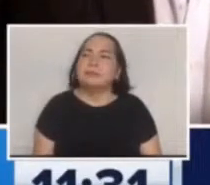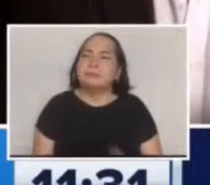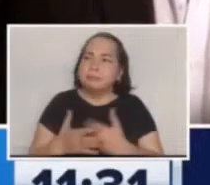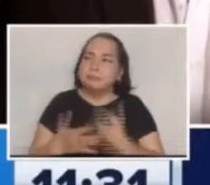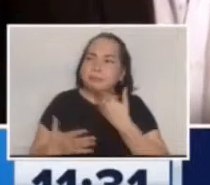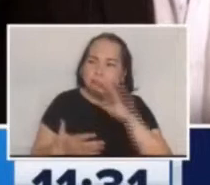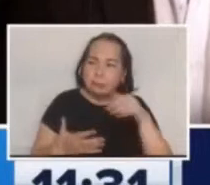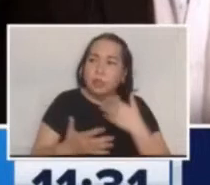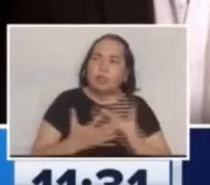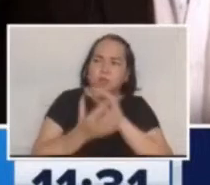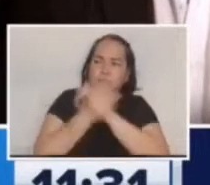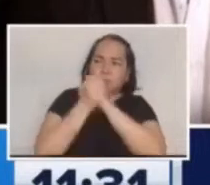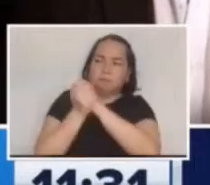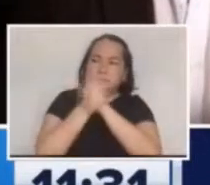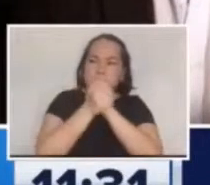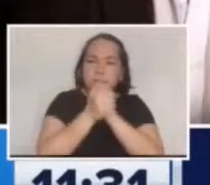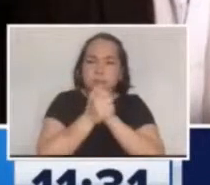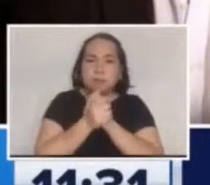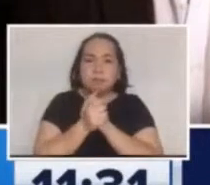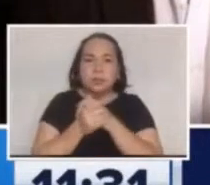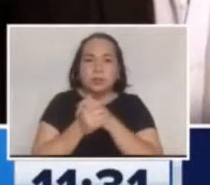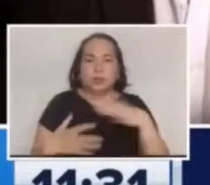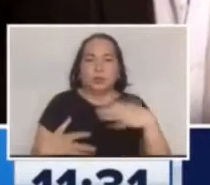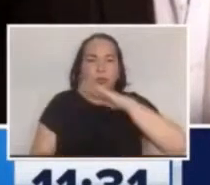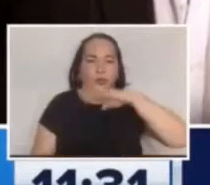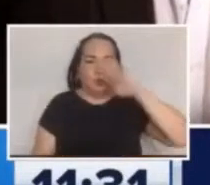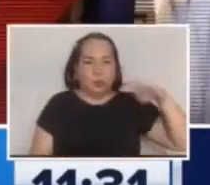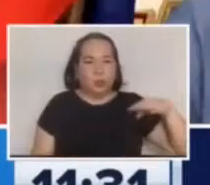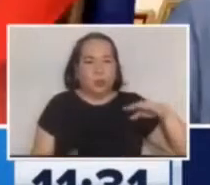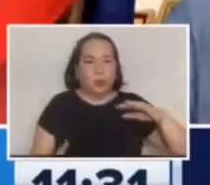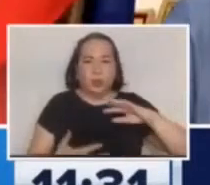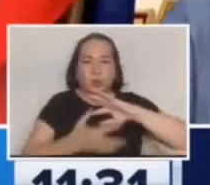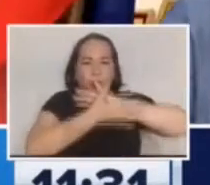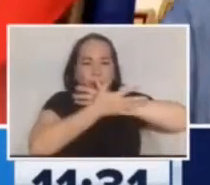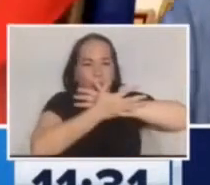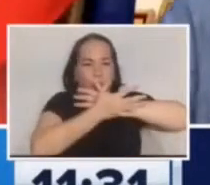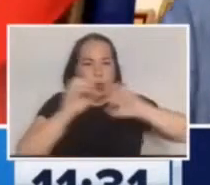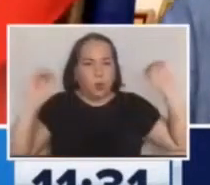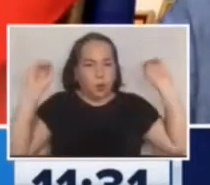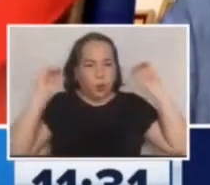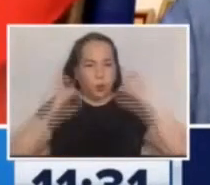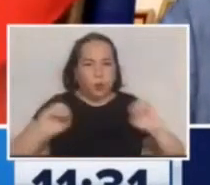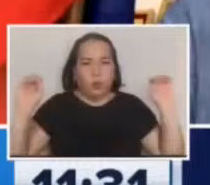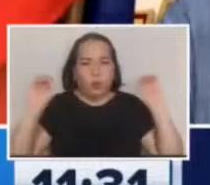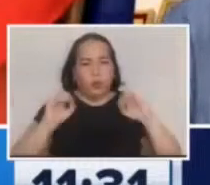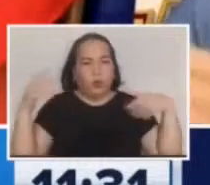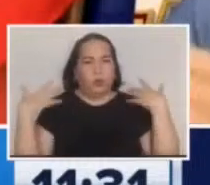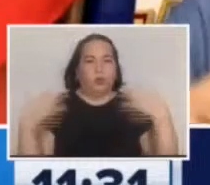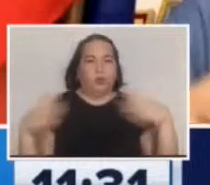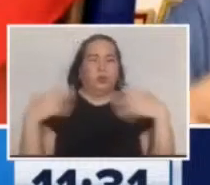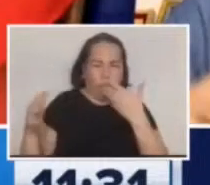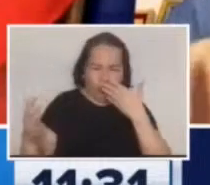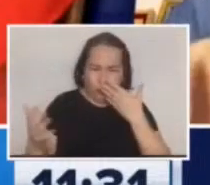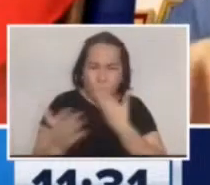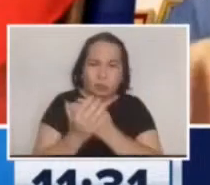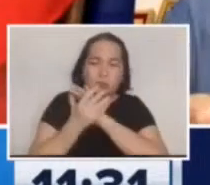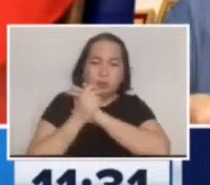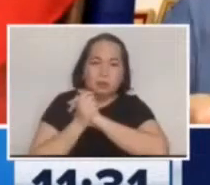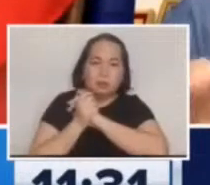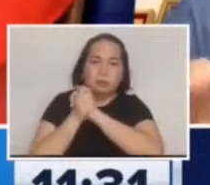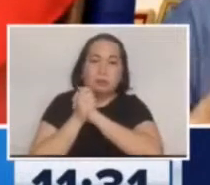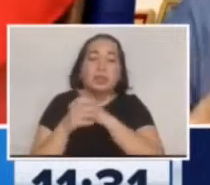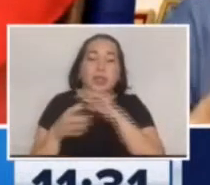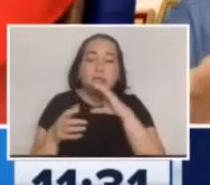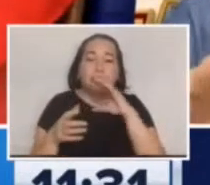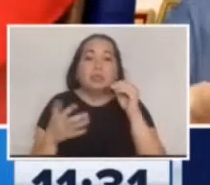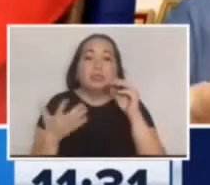Yes, Secretary, no. Malaking factor yung yung reverse isolation din. Pero klaruhin lang po